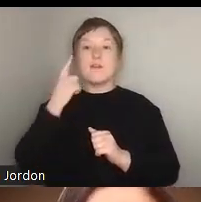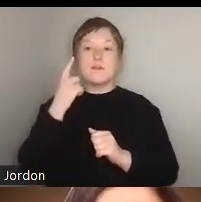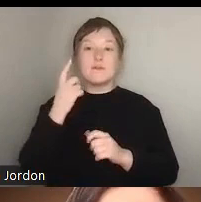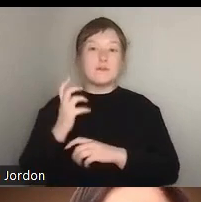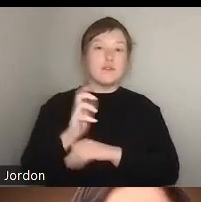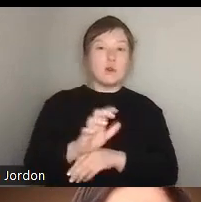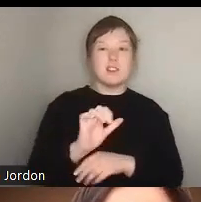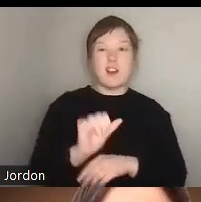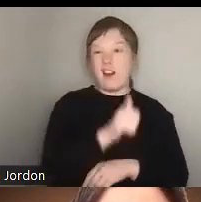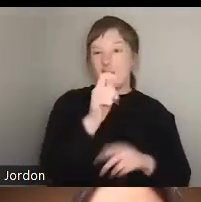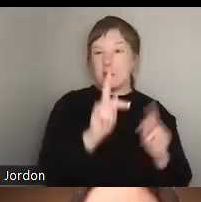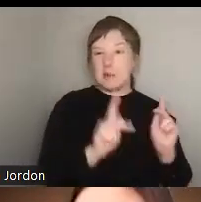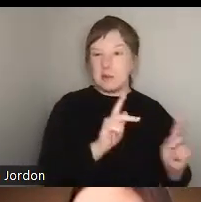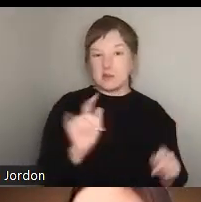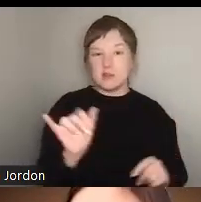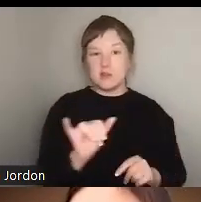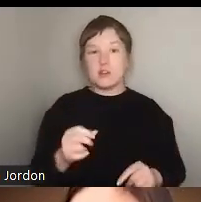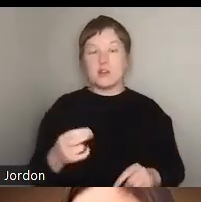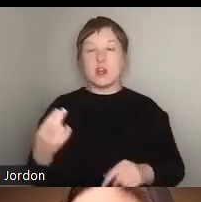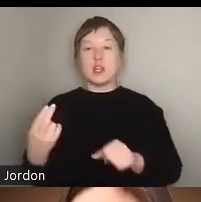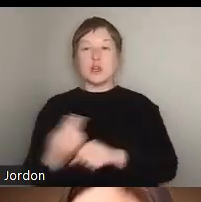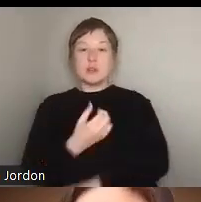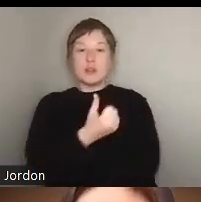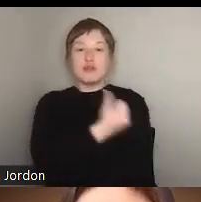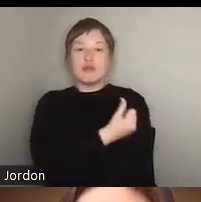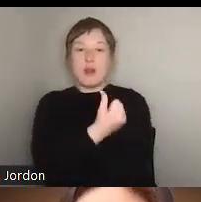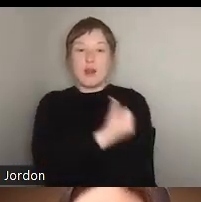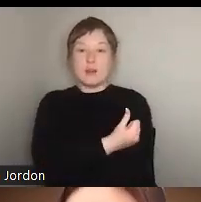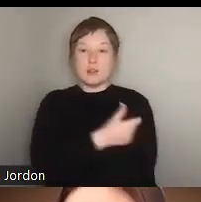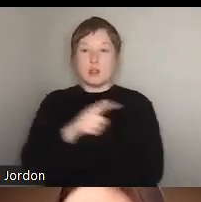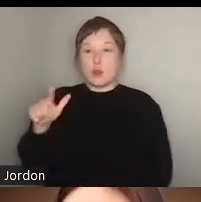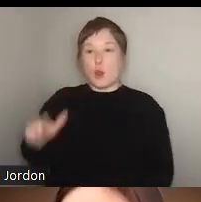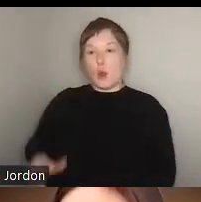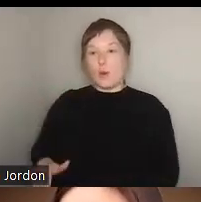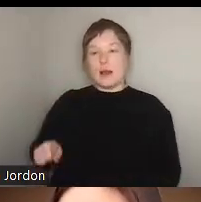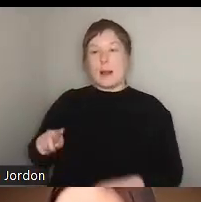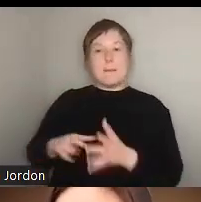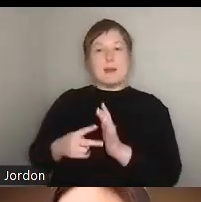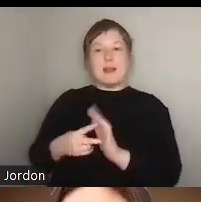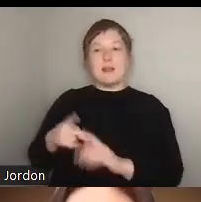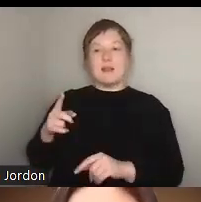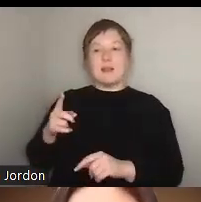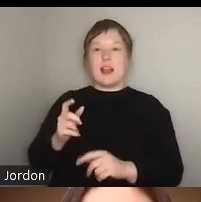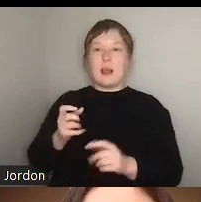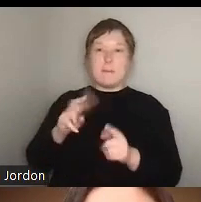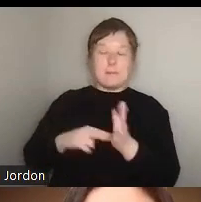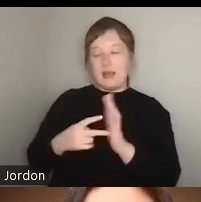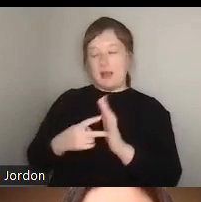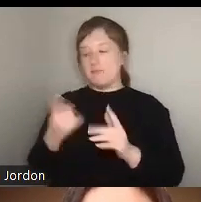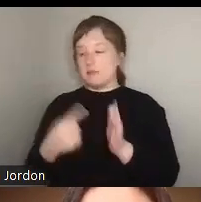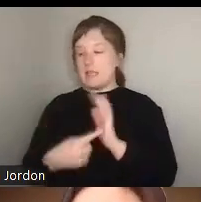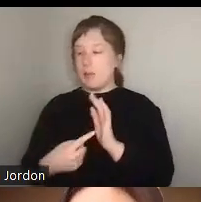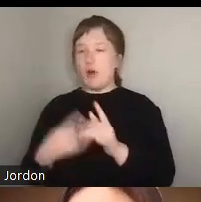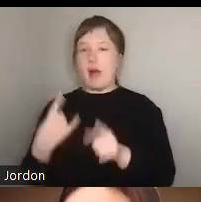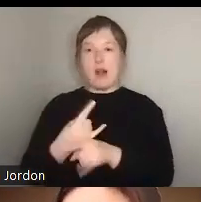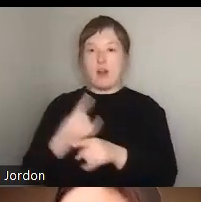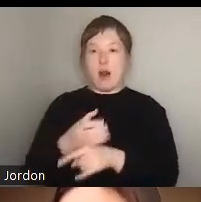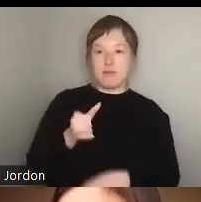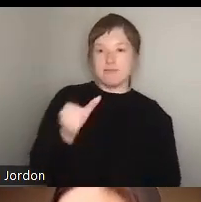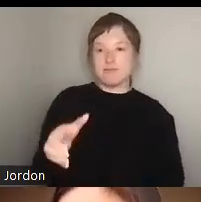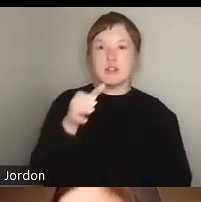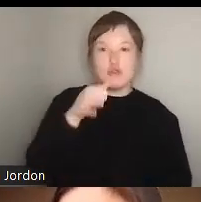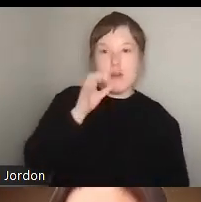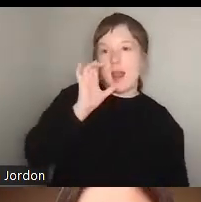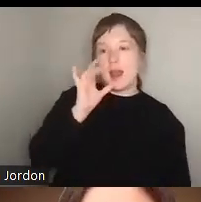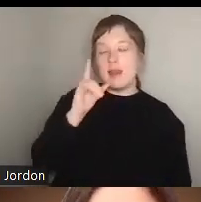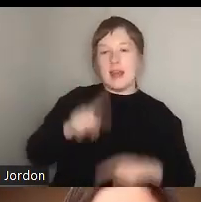even, using someone's drugs to lower their inhibition. So intentionally giving somebody alcohol because you know that they won't be